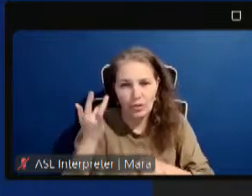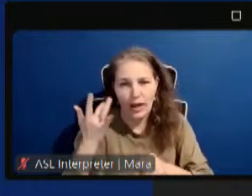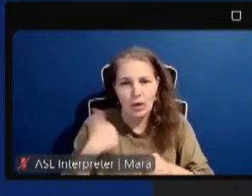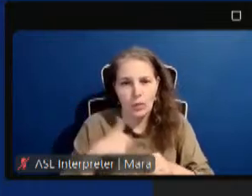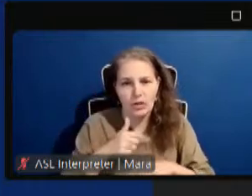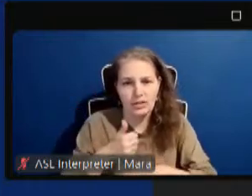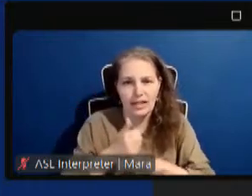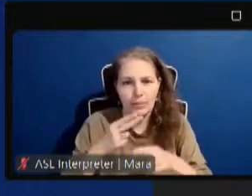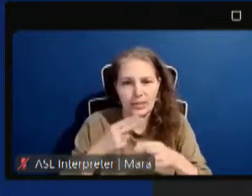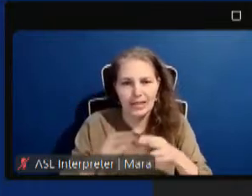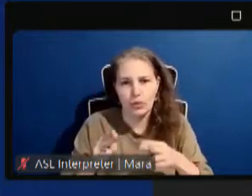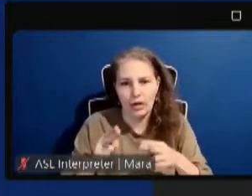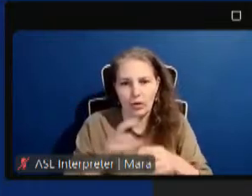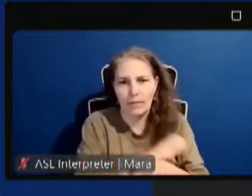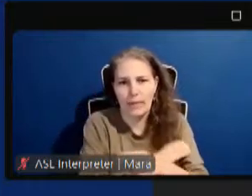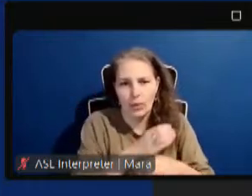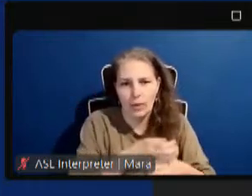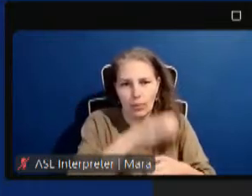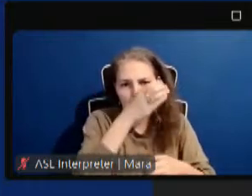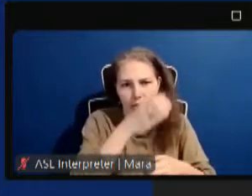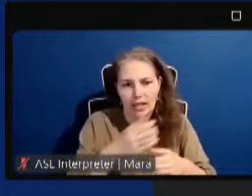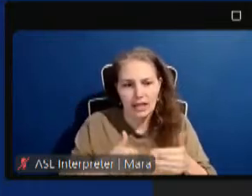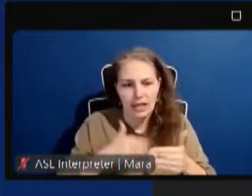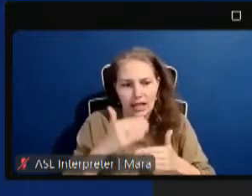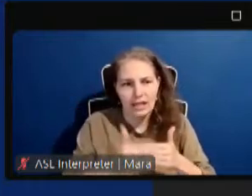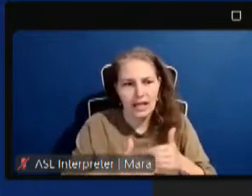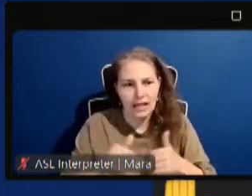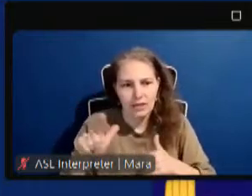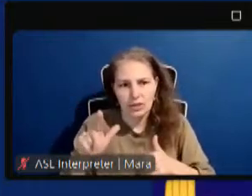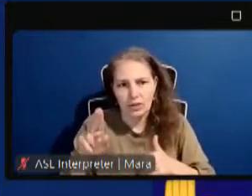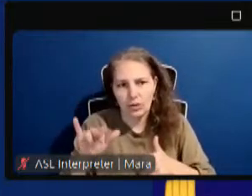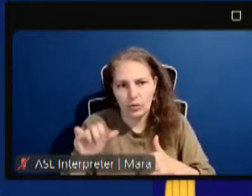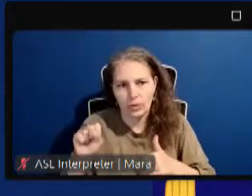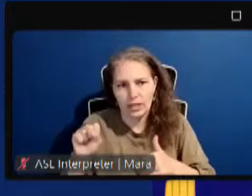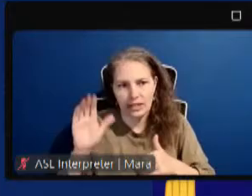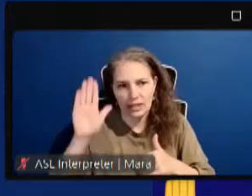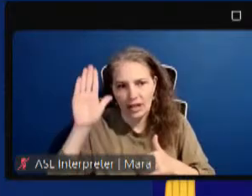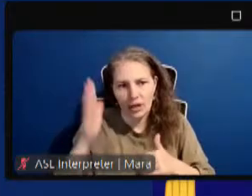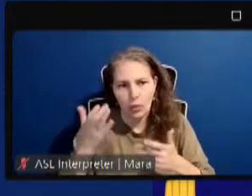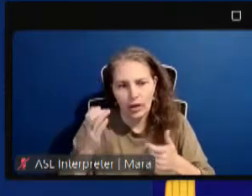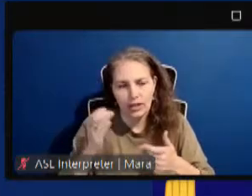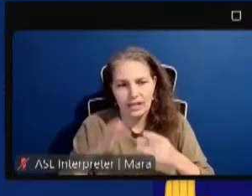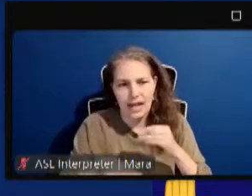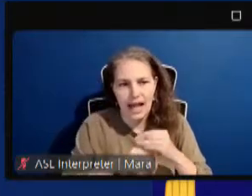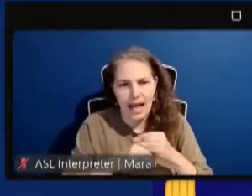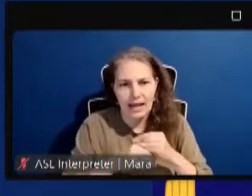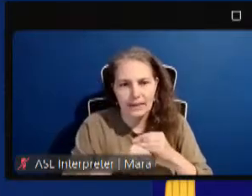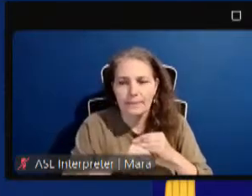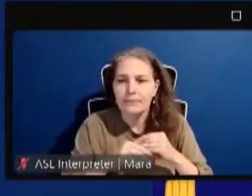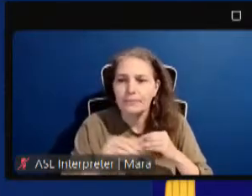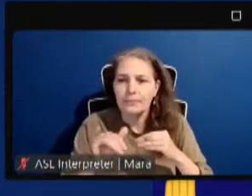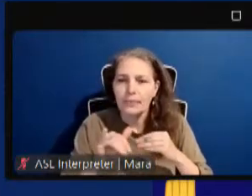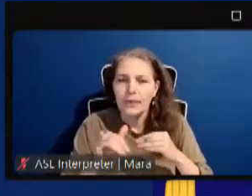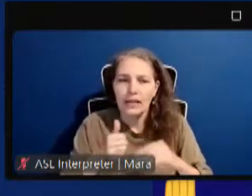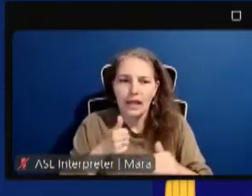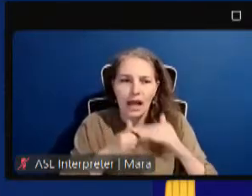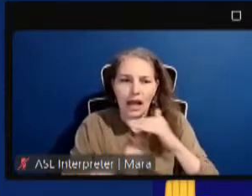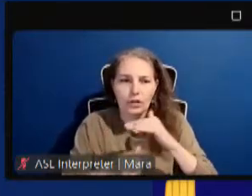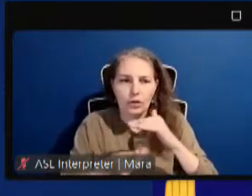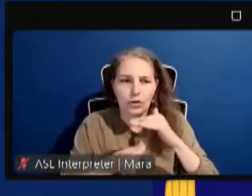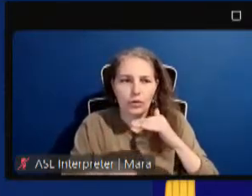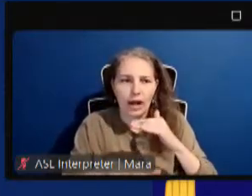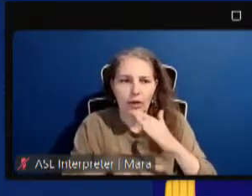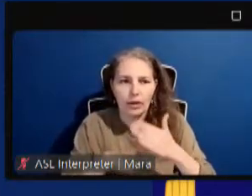Thank you. And Luis, I see that your hand is up. Would you like to add something? Yeah, I was going to say, as was mentioned, the undergrounding projects